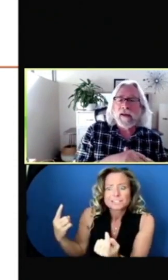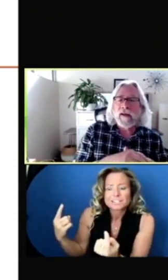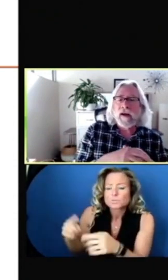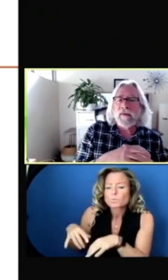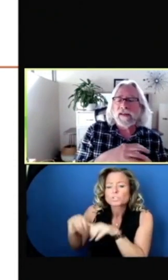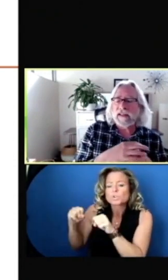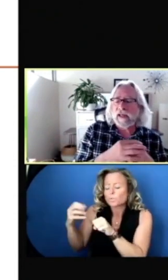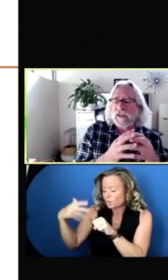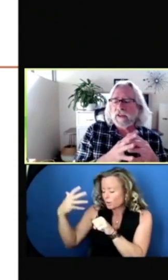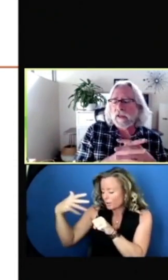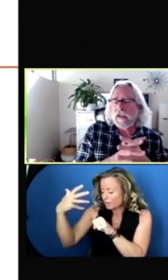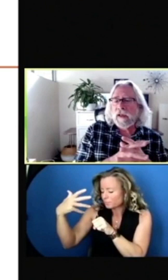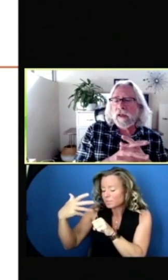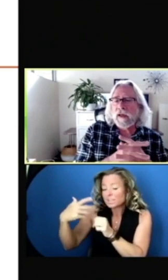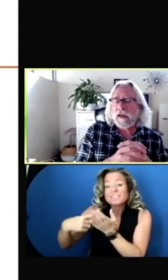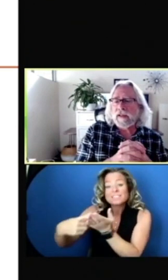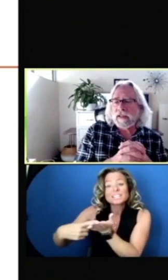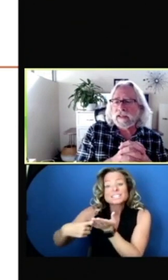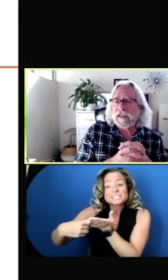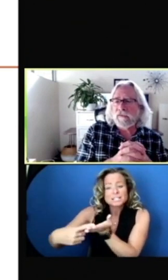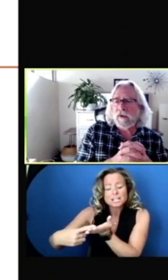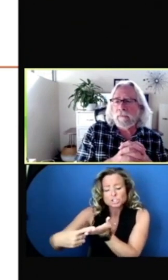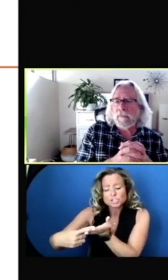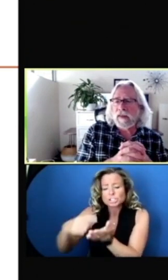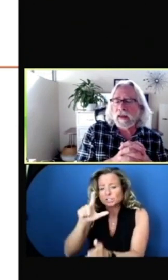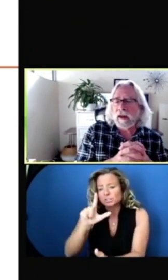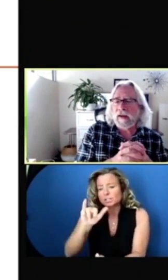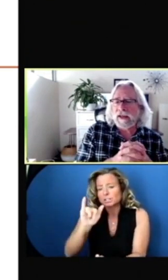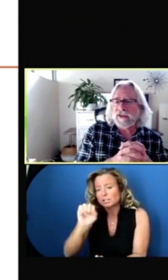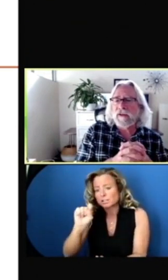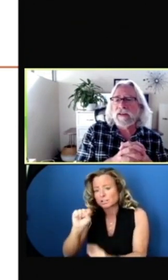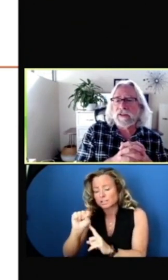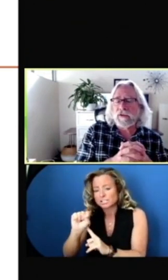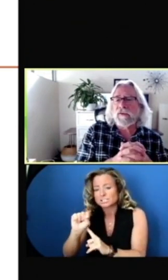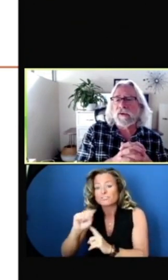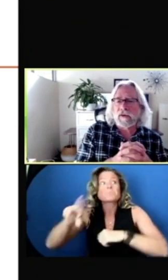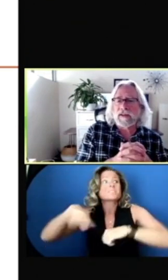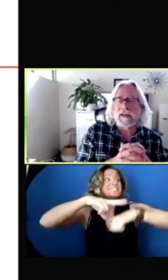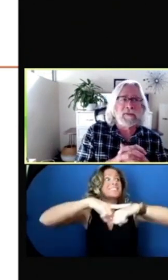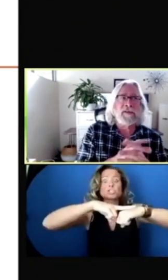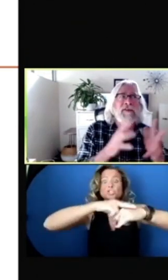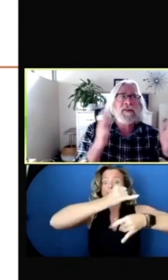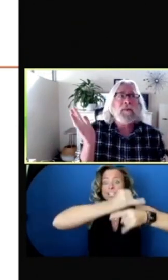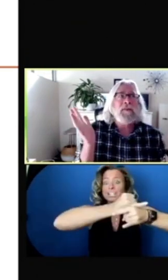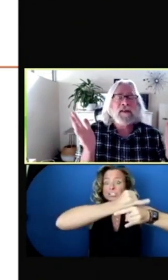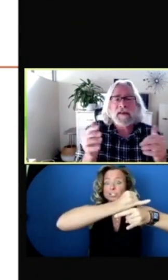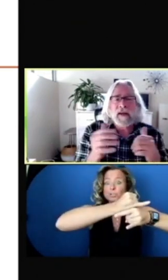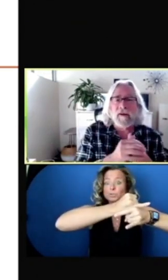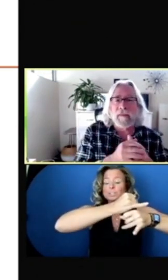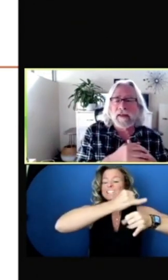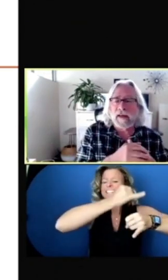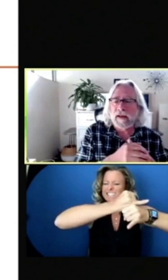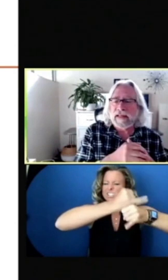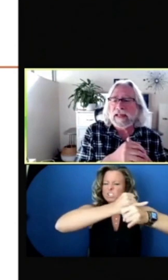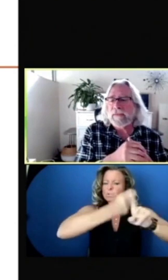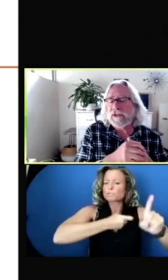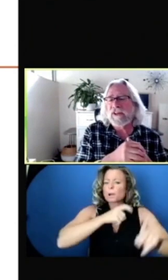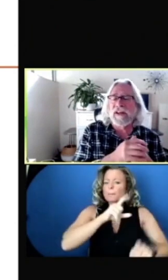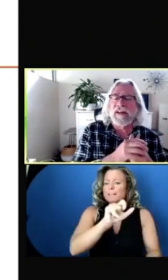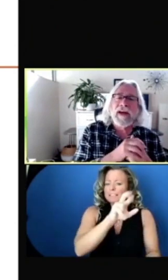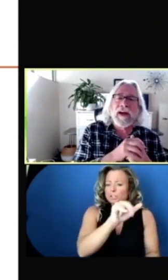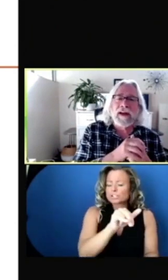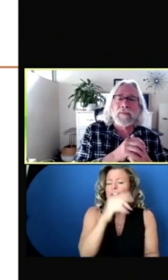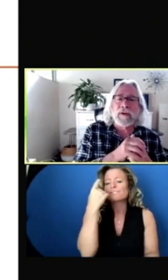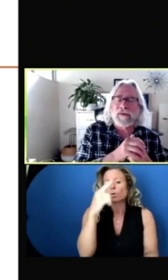the discussion list from the National Institute for Literacy, which for some reason the government